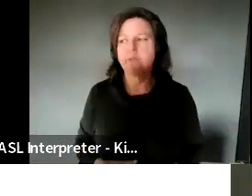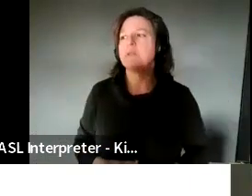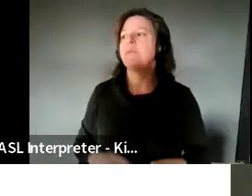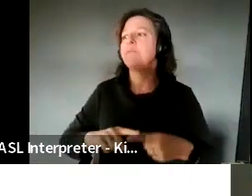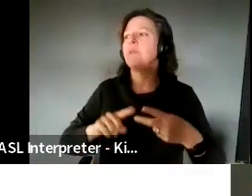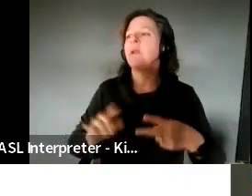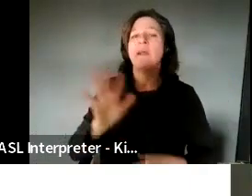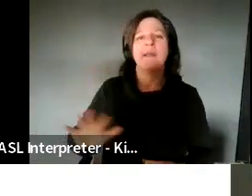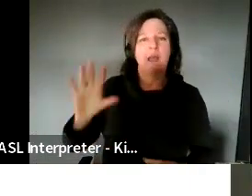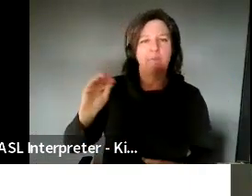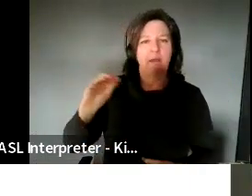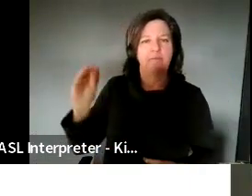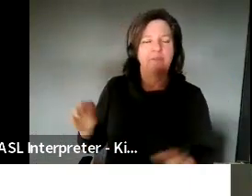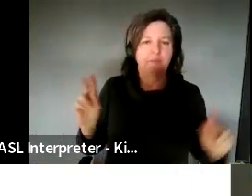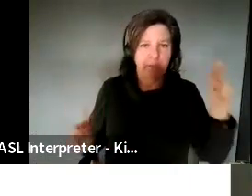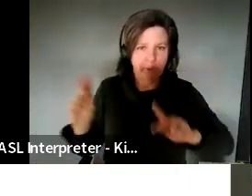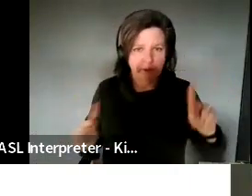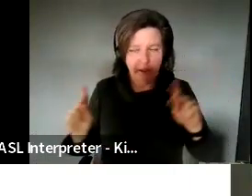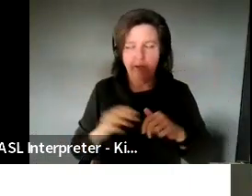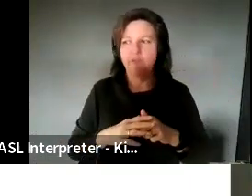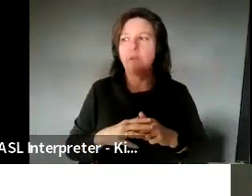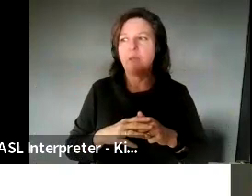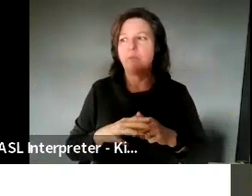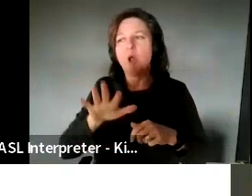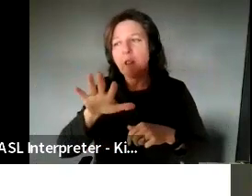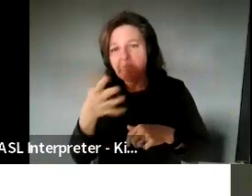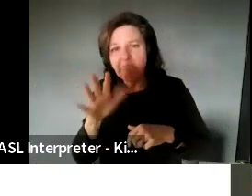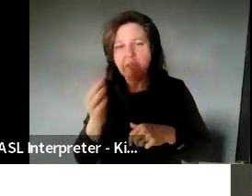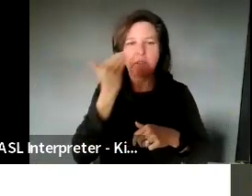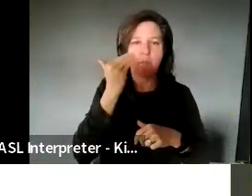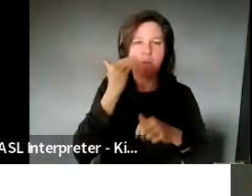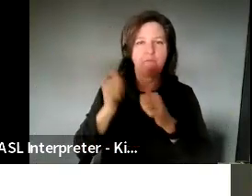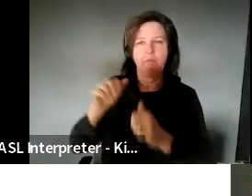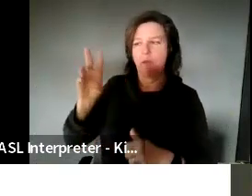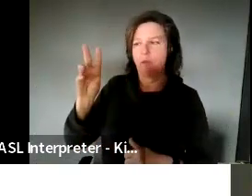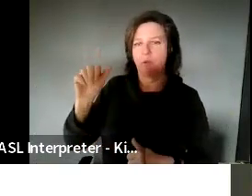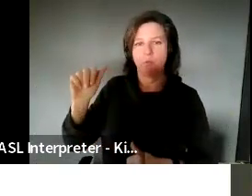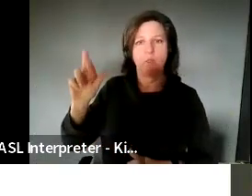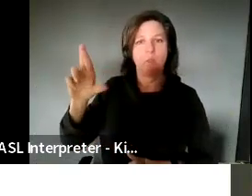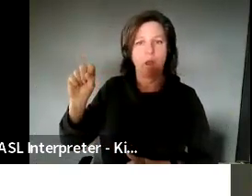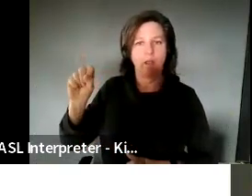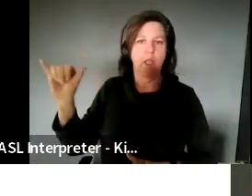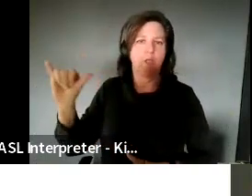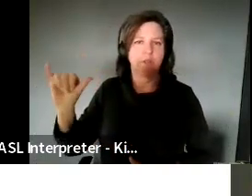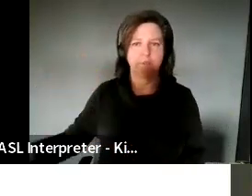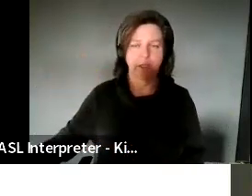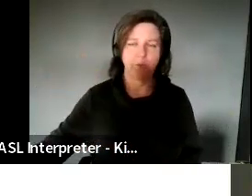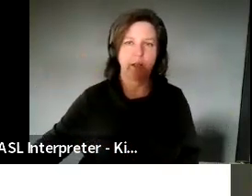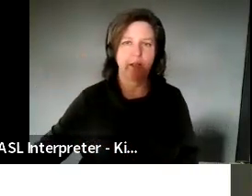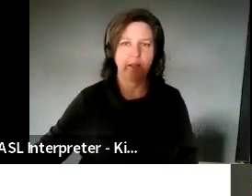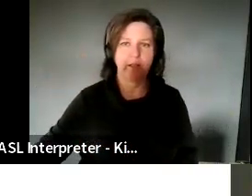about 50% of people are somewhat familiar with WalkCares as well.